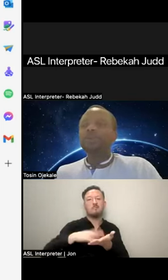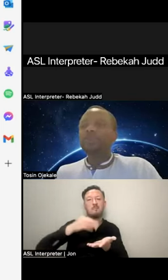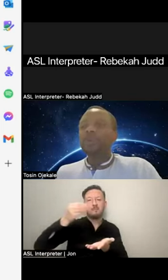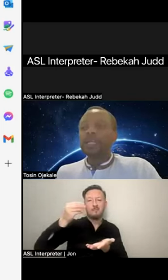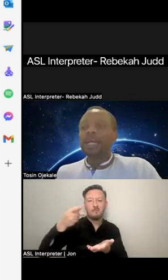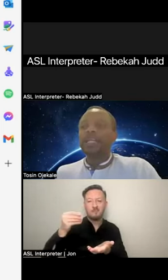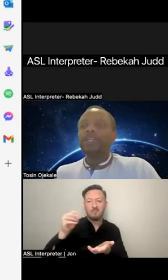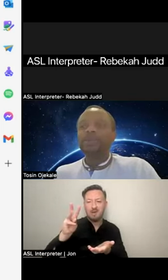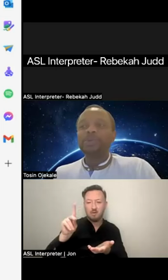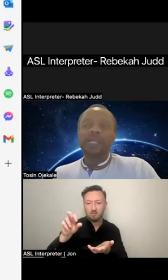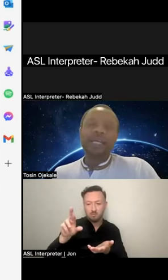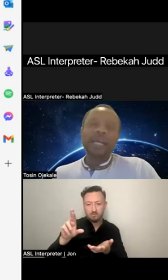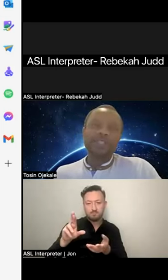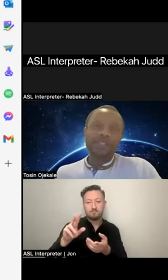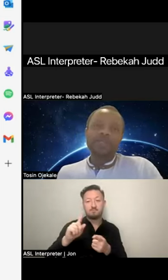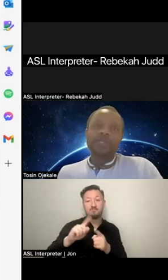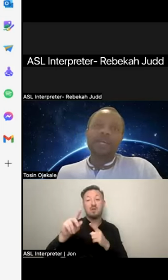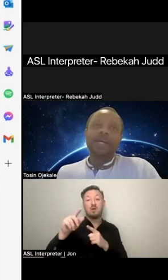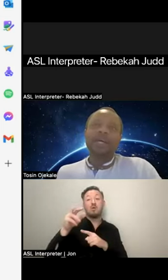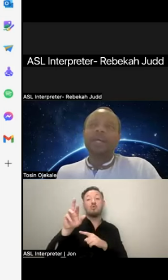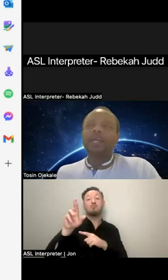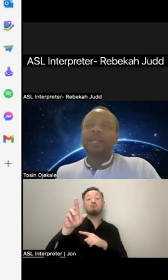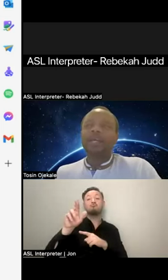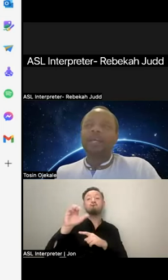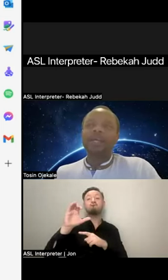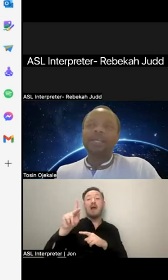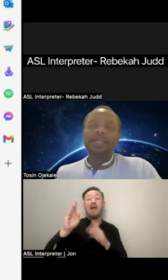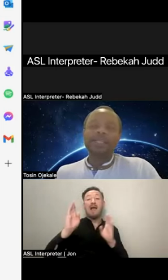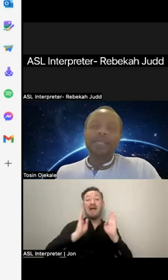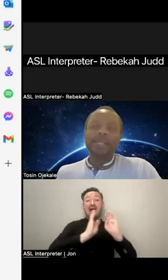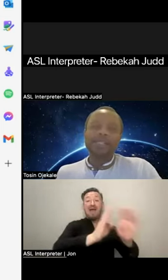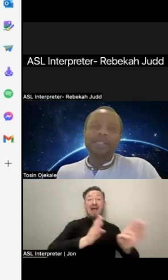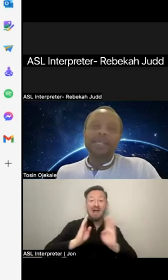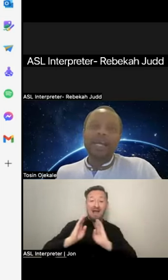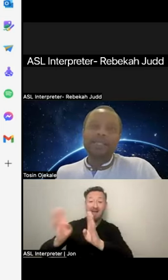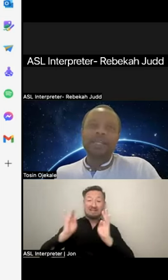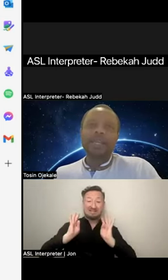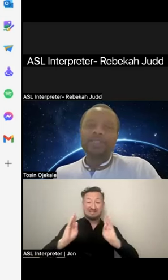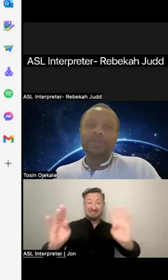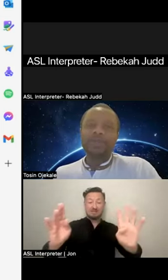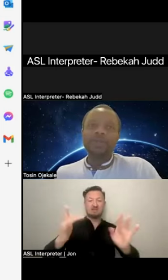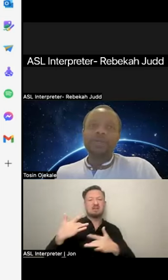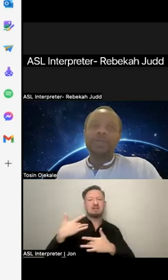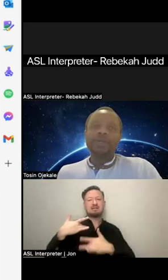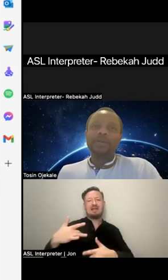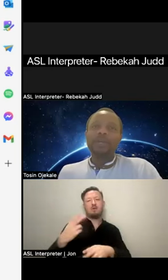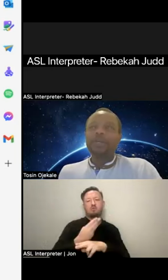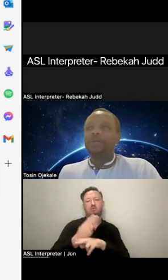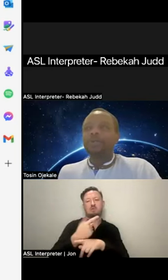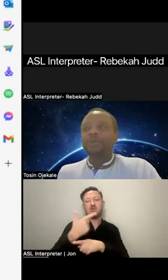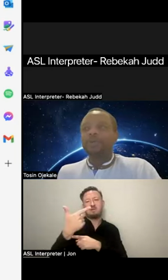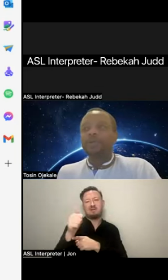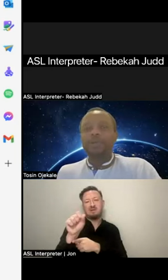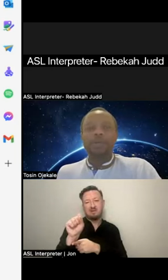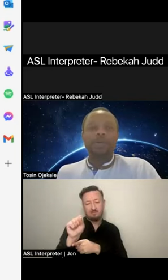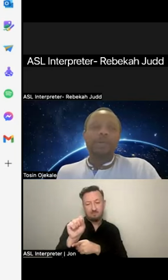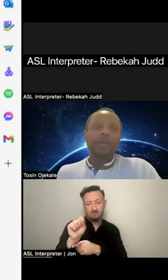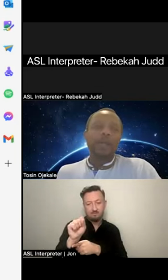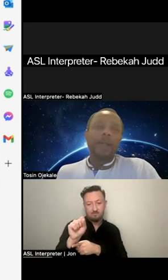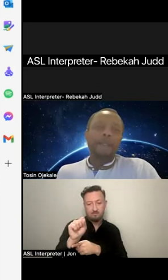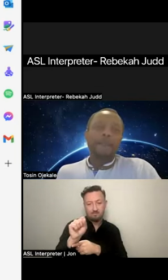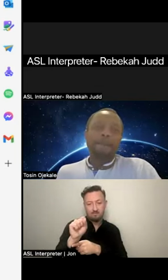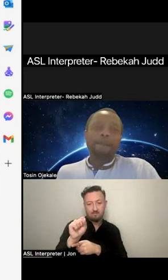you would most likely use a gaseous a clean agent that is gas in nature. All them cars going to the